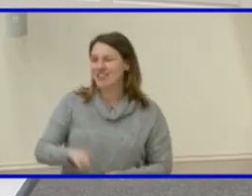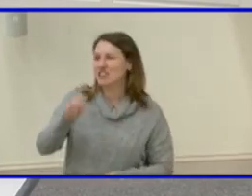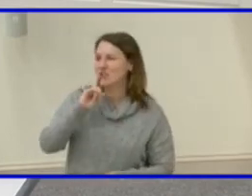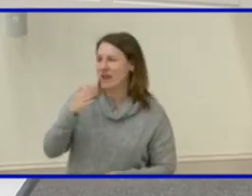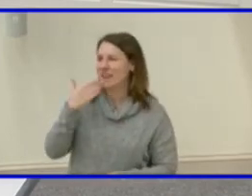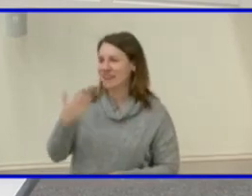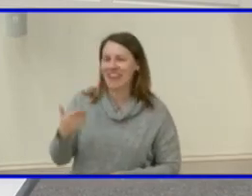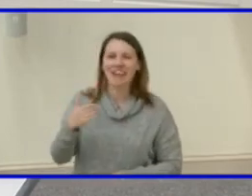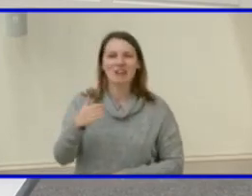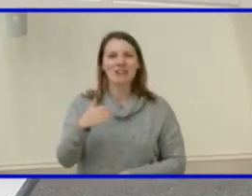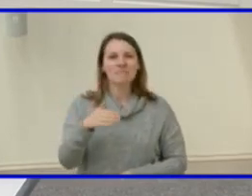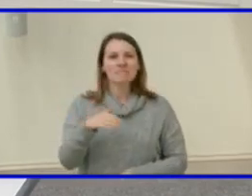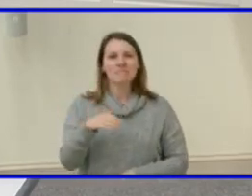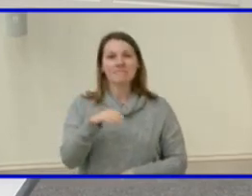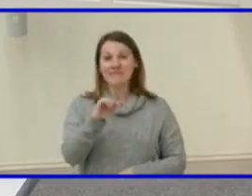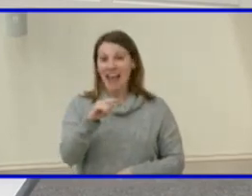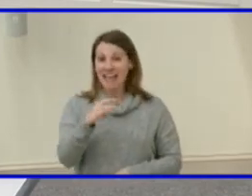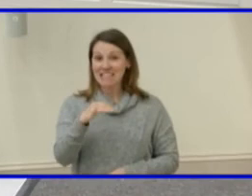uh atkins i'll start with you this time